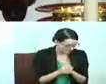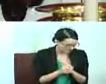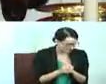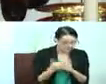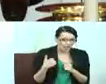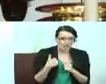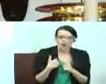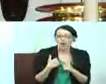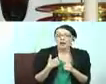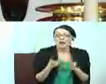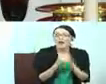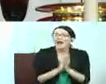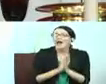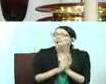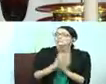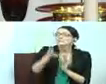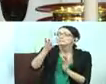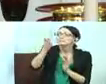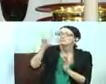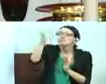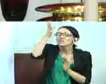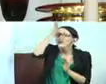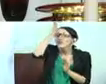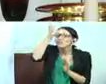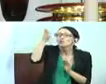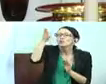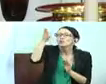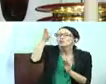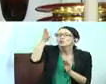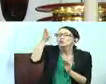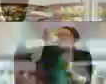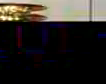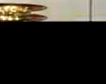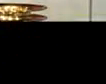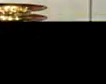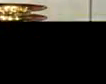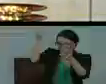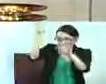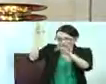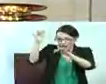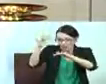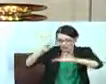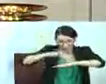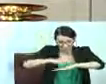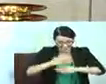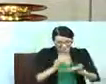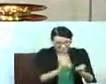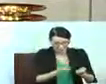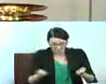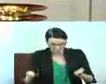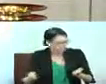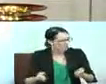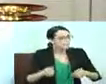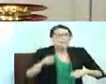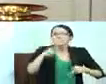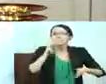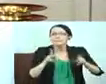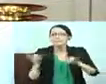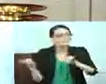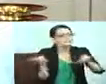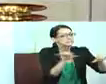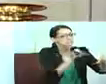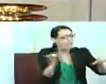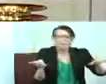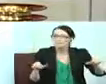I ask, loving God, that your Spirit fall afresh upon these gifts. Fall afresh upon the people that have come to believe that you love